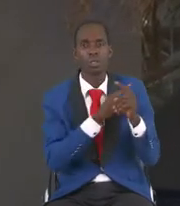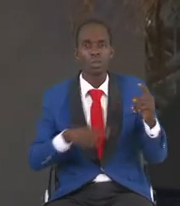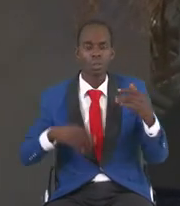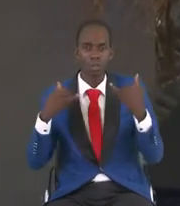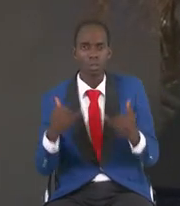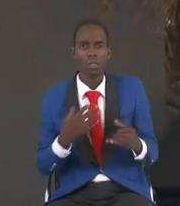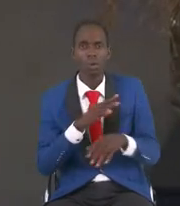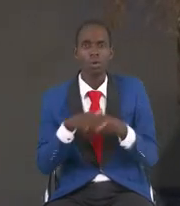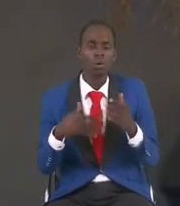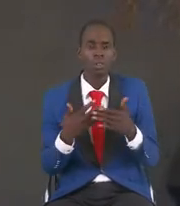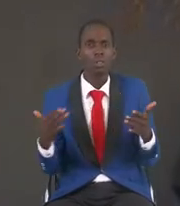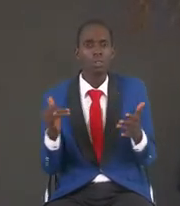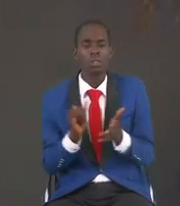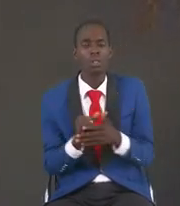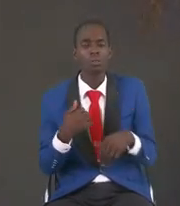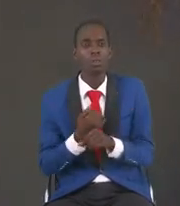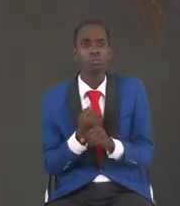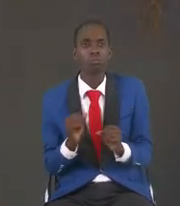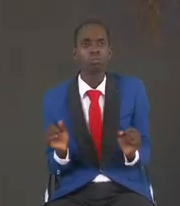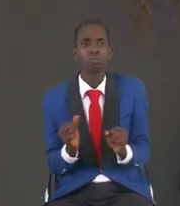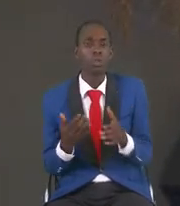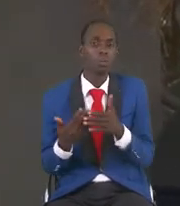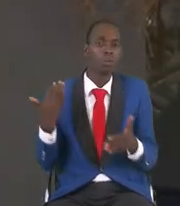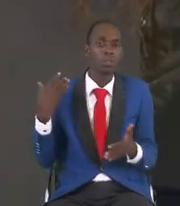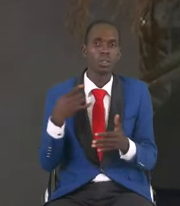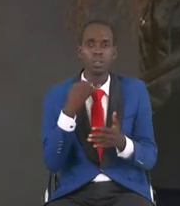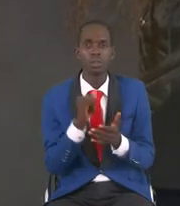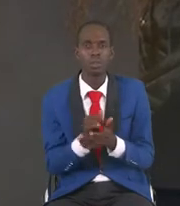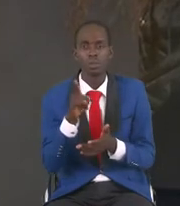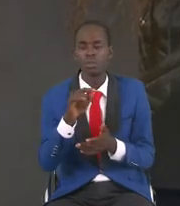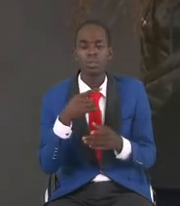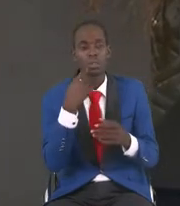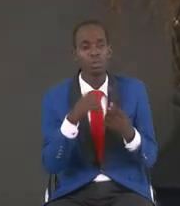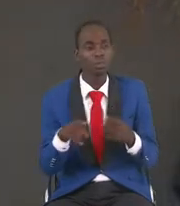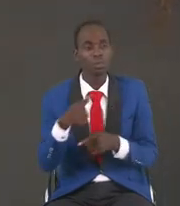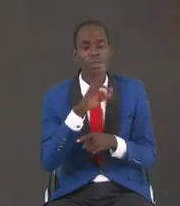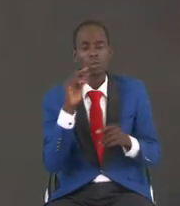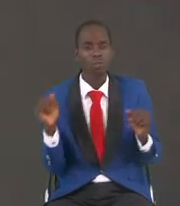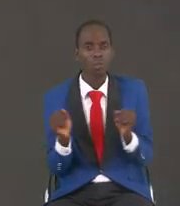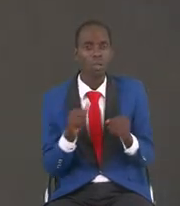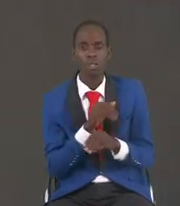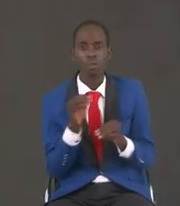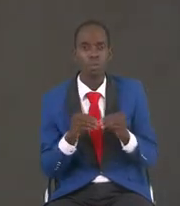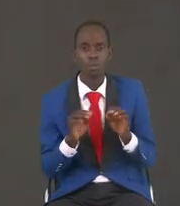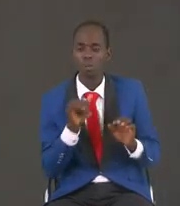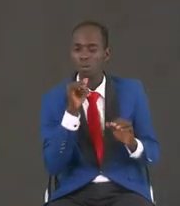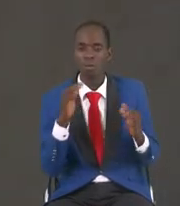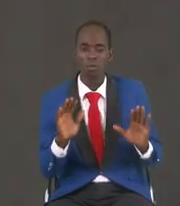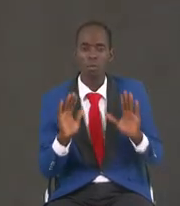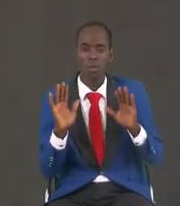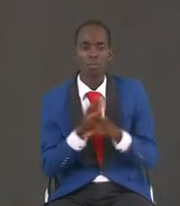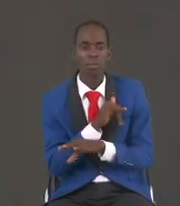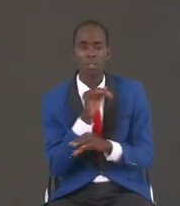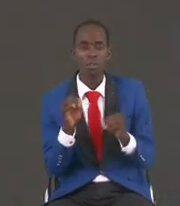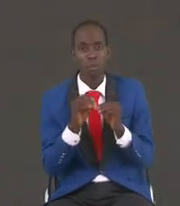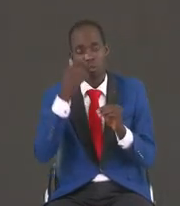that frightened you before, you say you are not frightened anymore, you are not fearful anymore, because the word